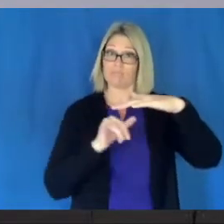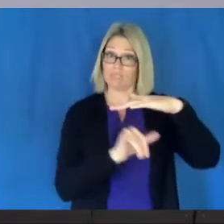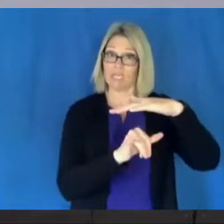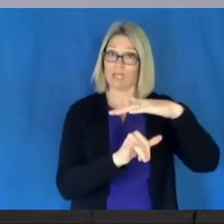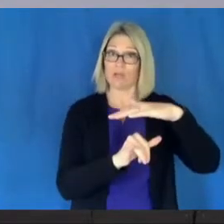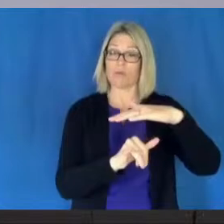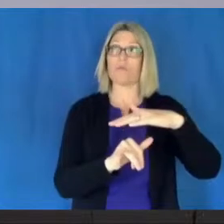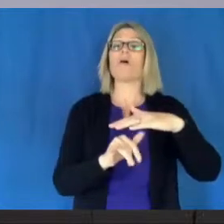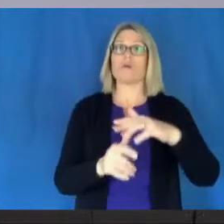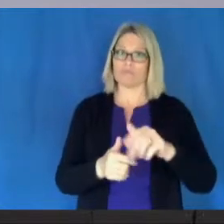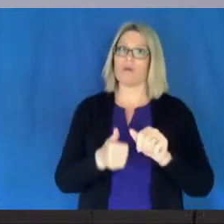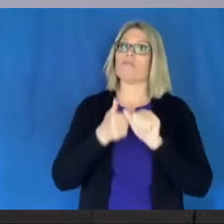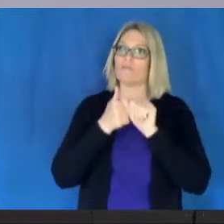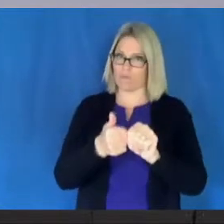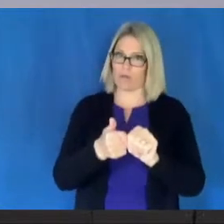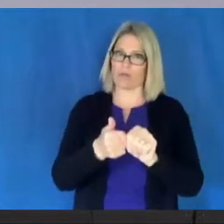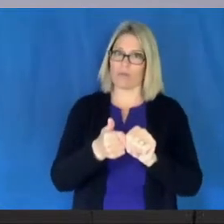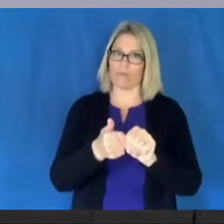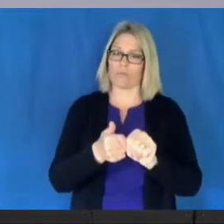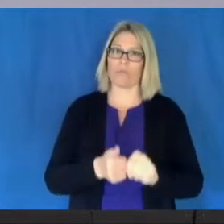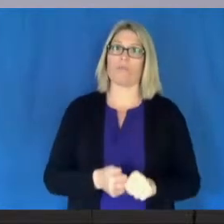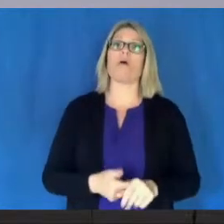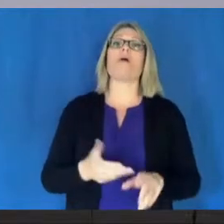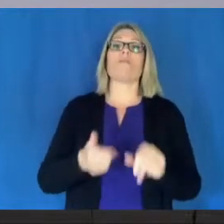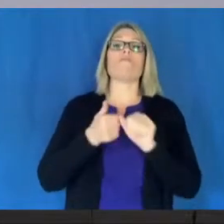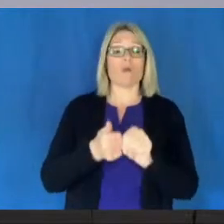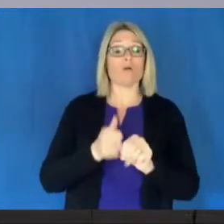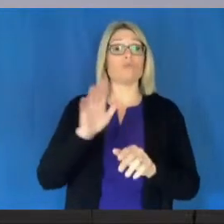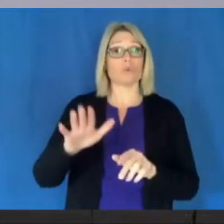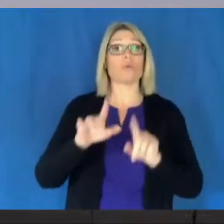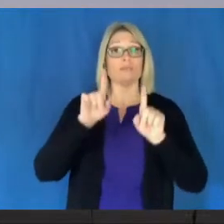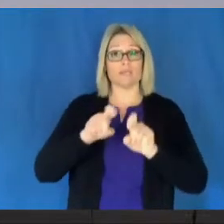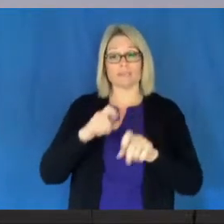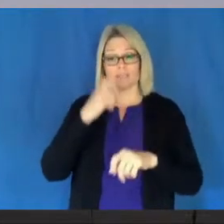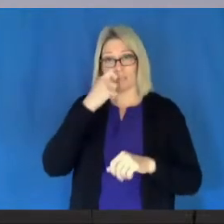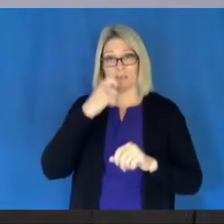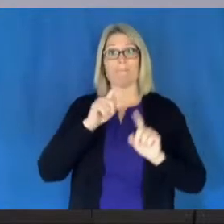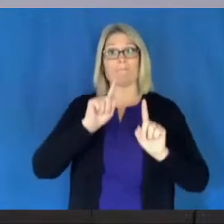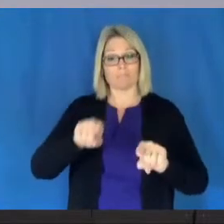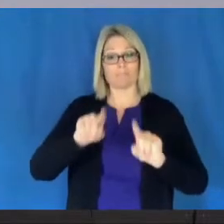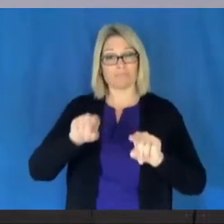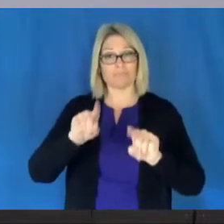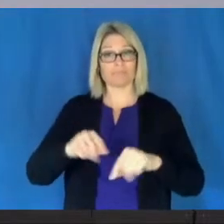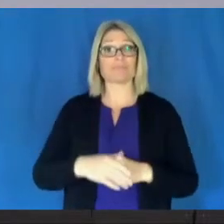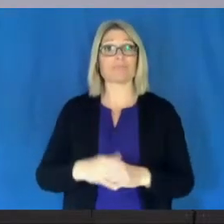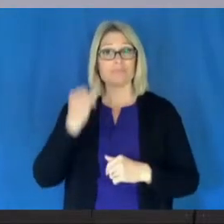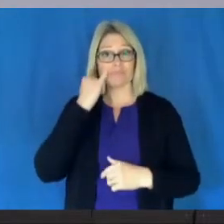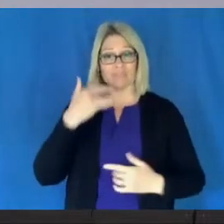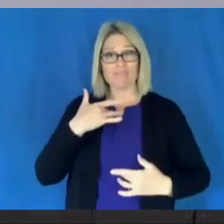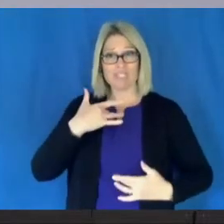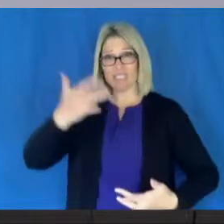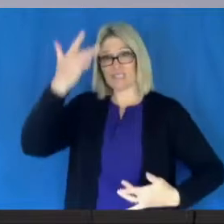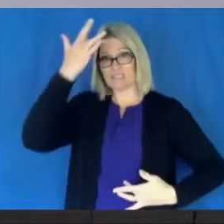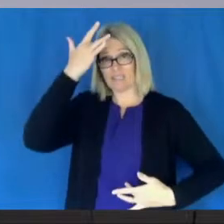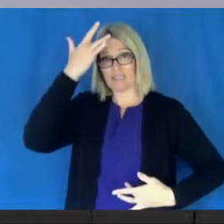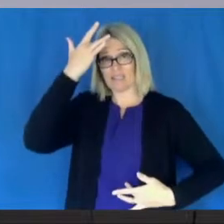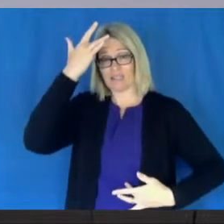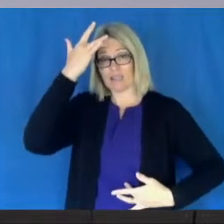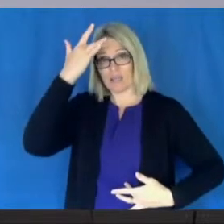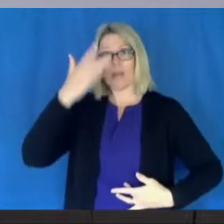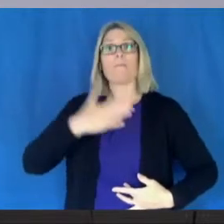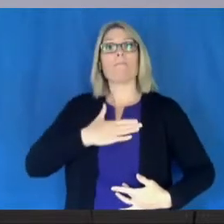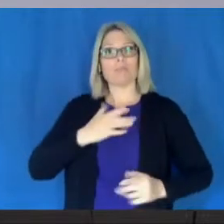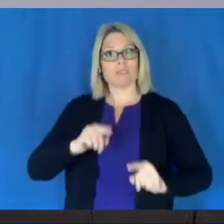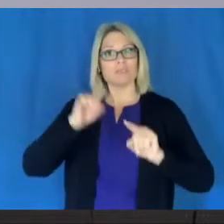the requirement, and please follow your testing regimen. If anyone has symptoms of COVID-19, please arrange to be